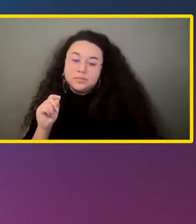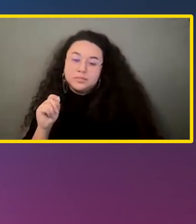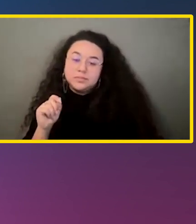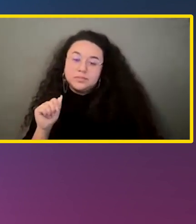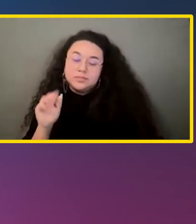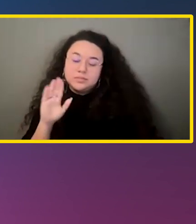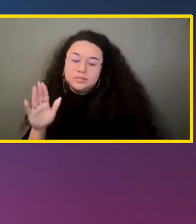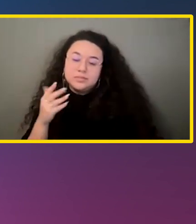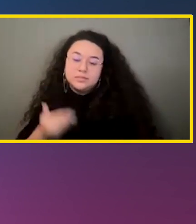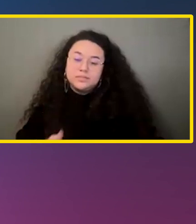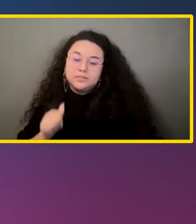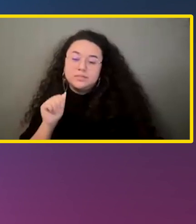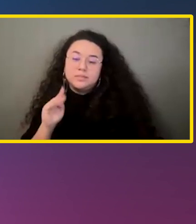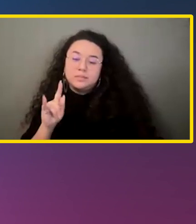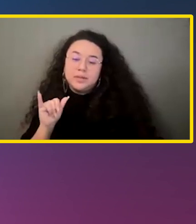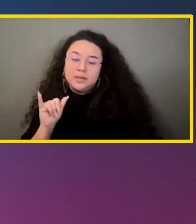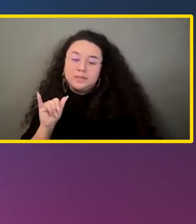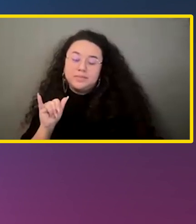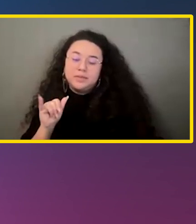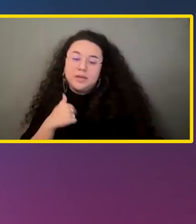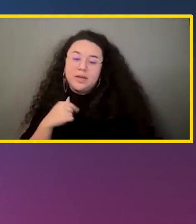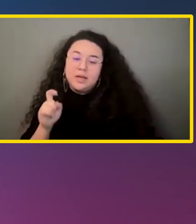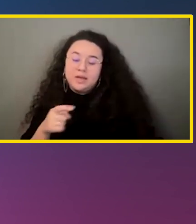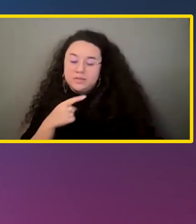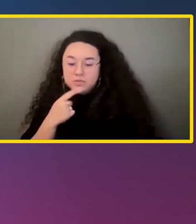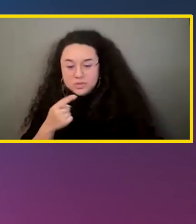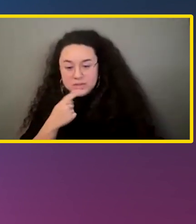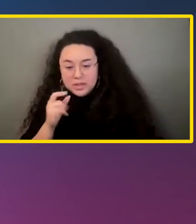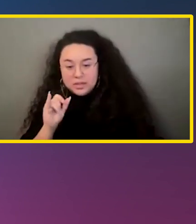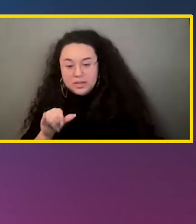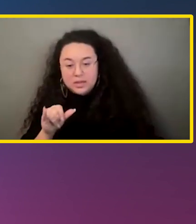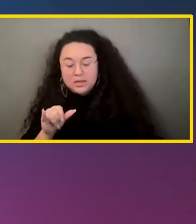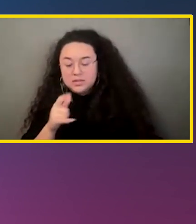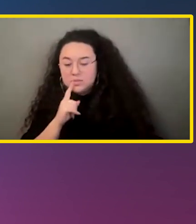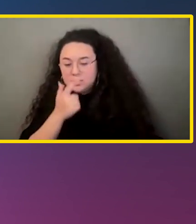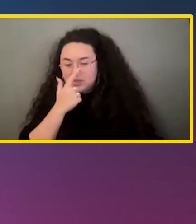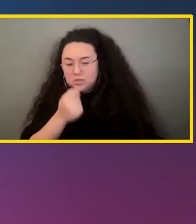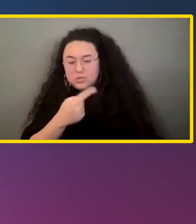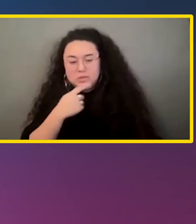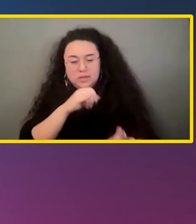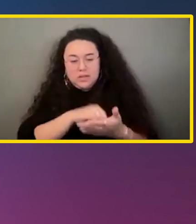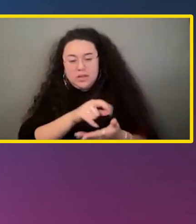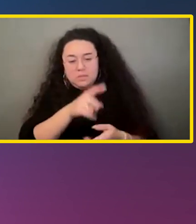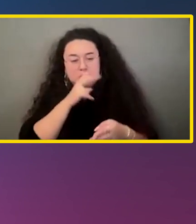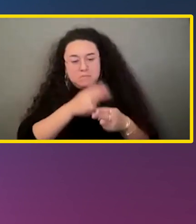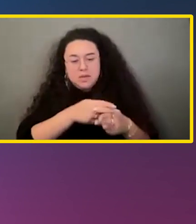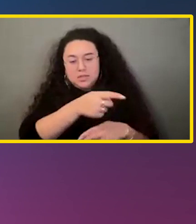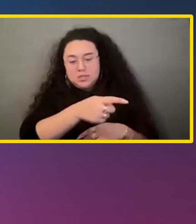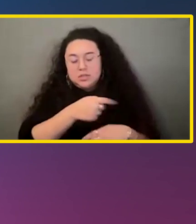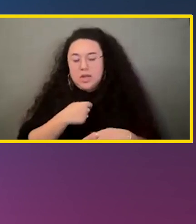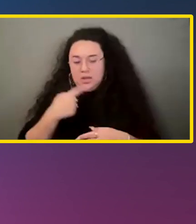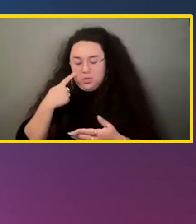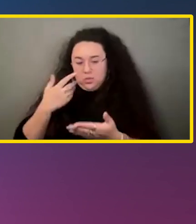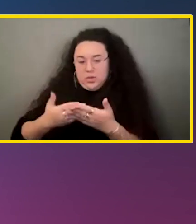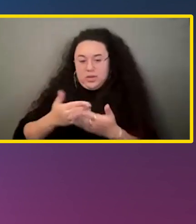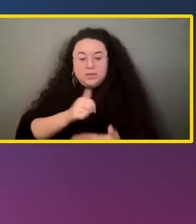This is Amity. I have to say, it's interesting that you say that, because I